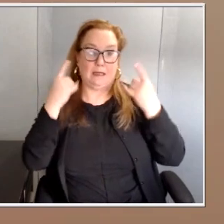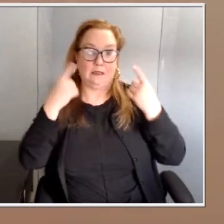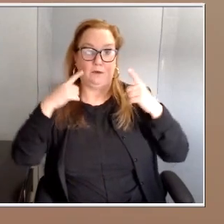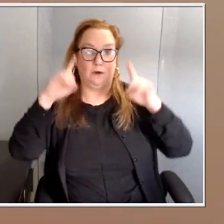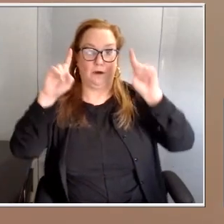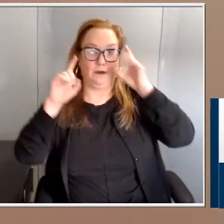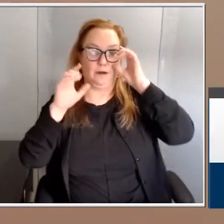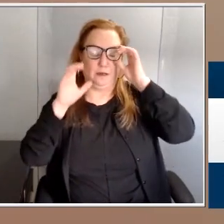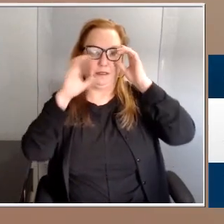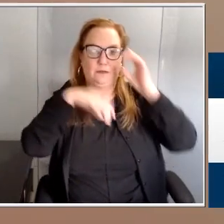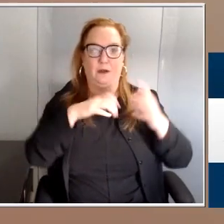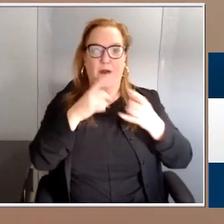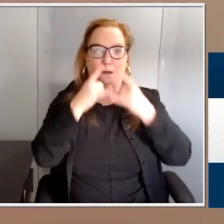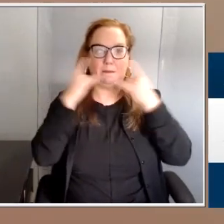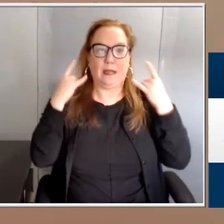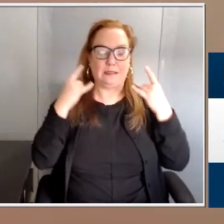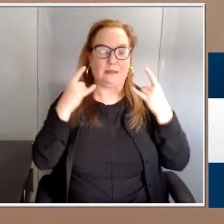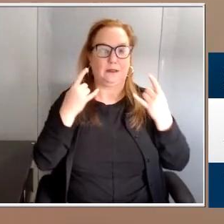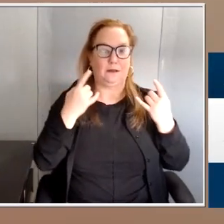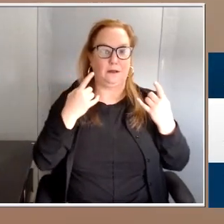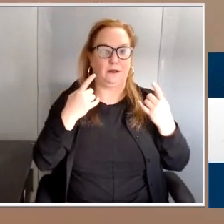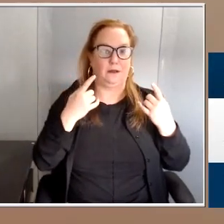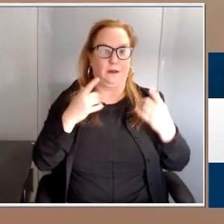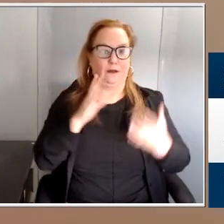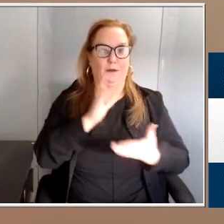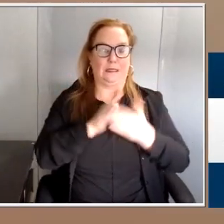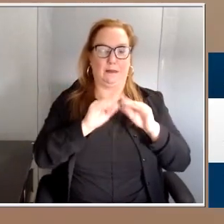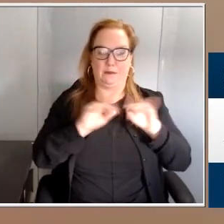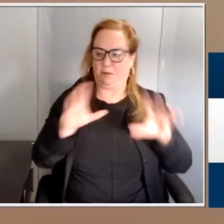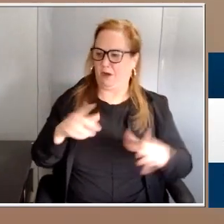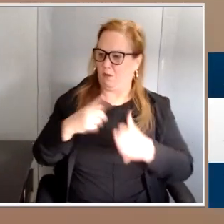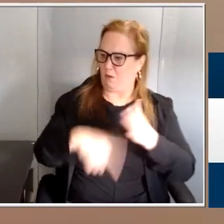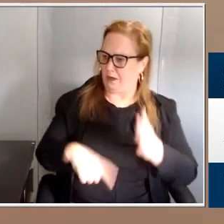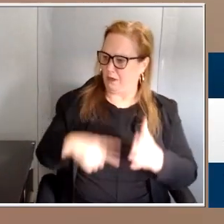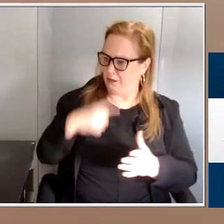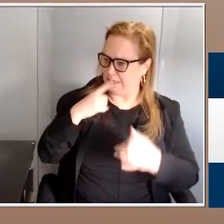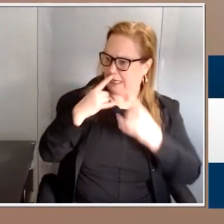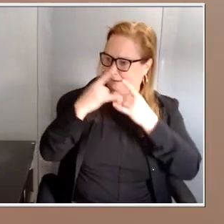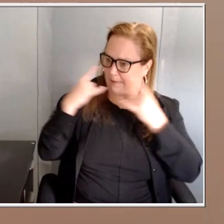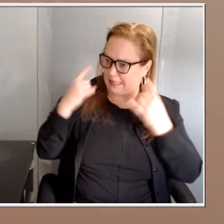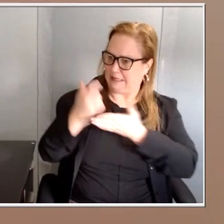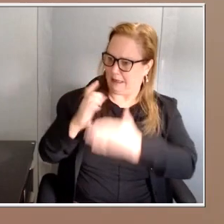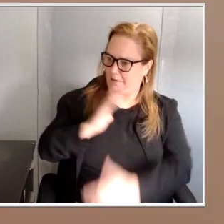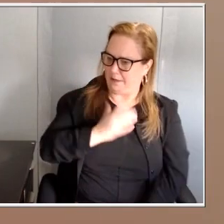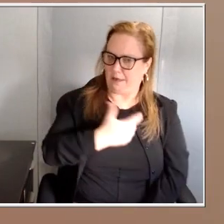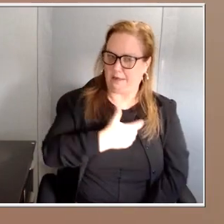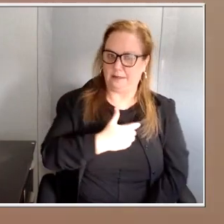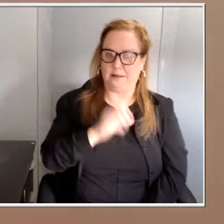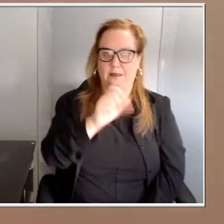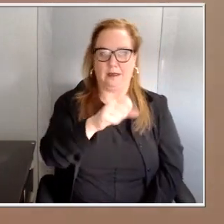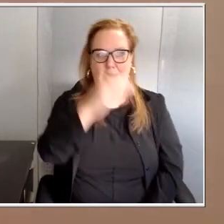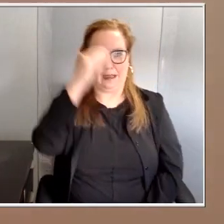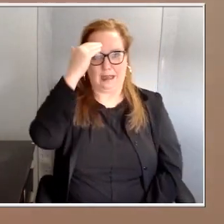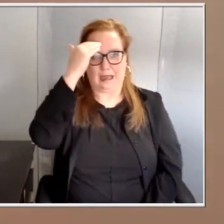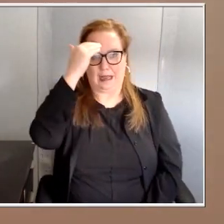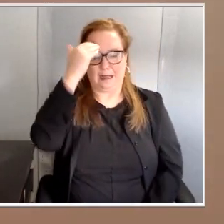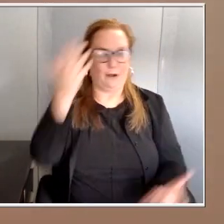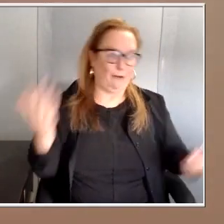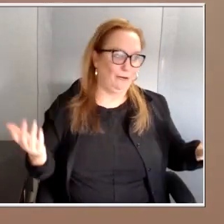weird, right? We all wore masks and we stopped spread of disease. Are you saying that masks helped us? Oh my God. I know. Shocker. It